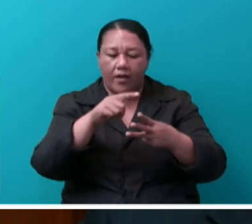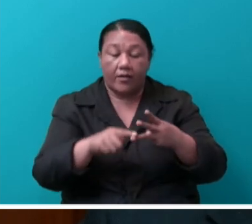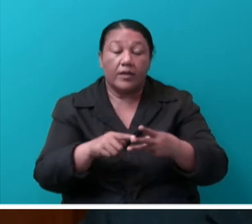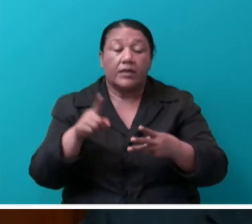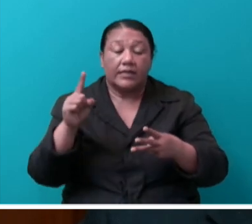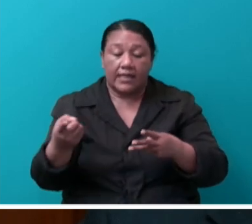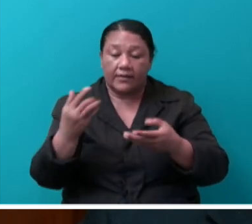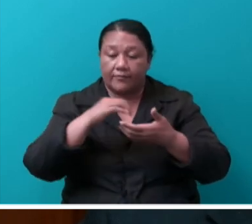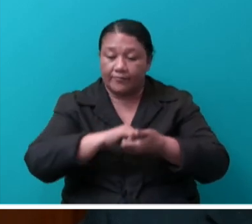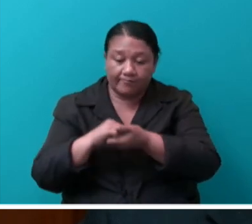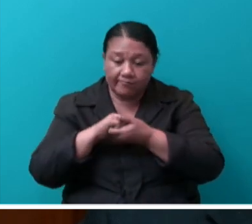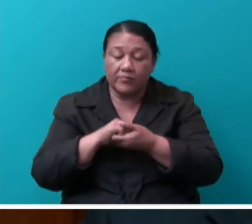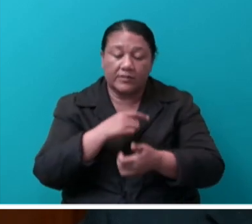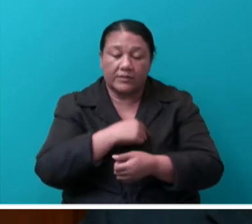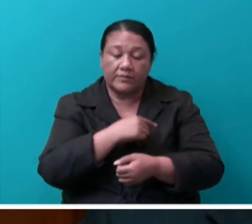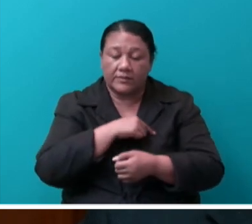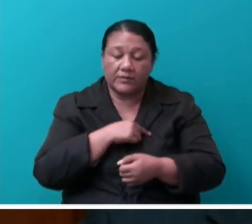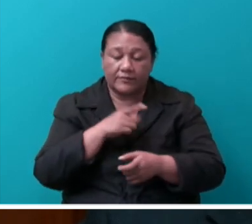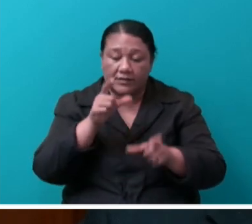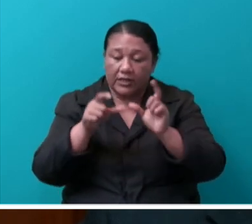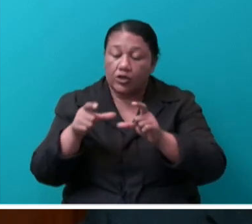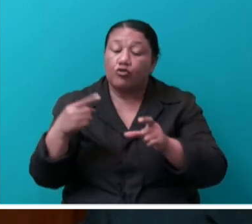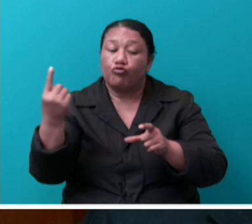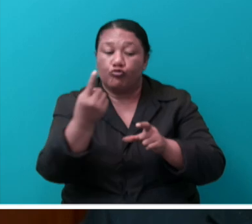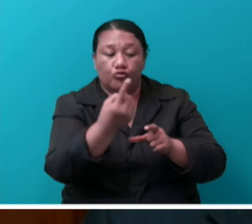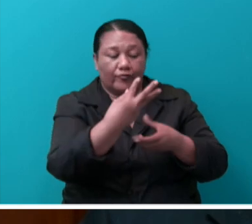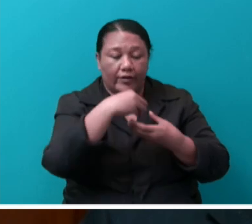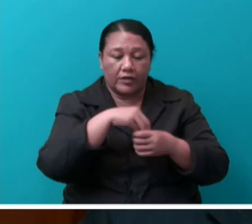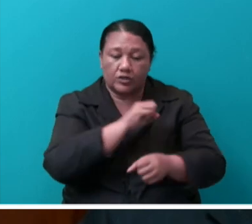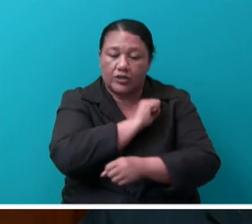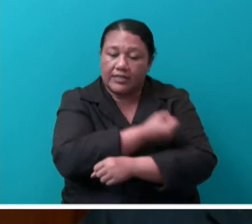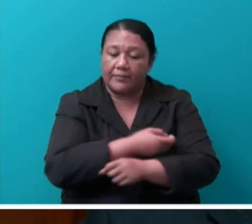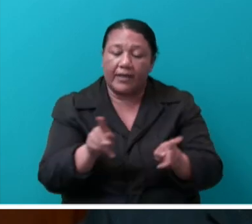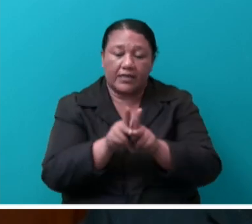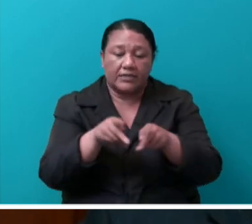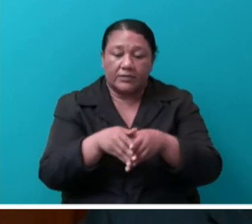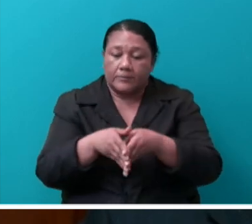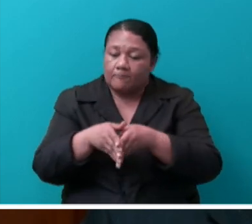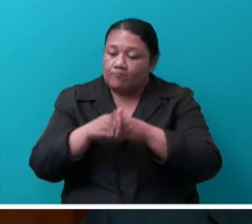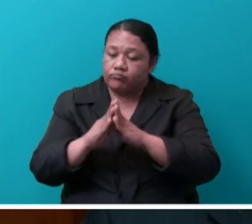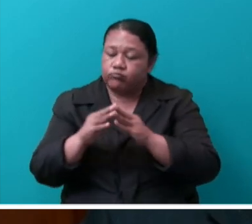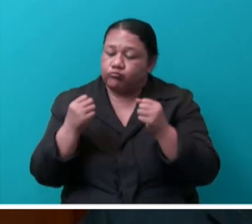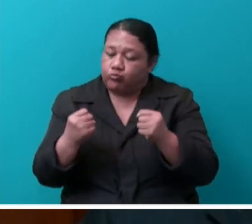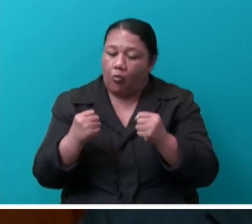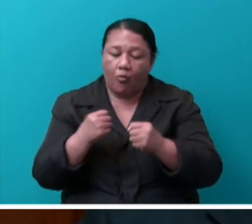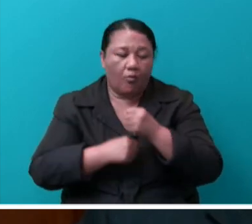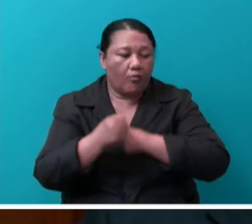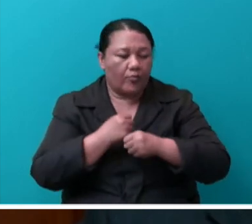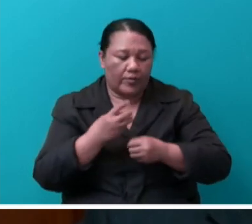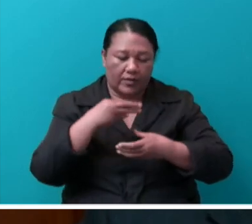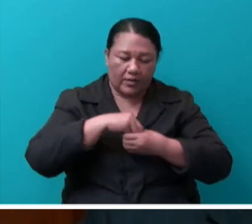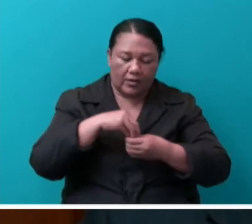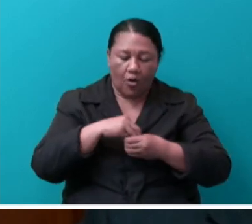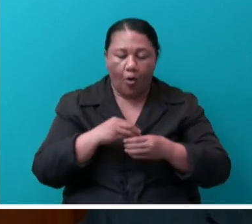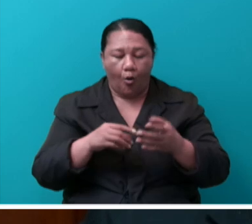our partners and stakeholders and will involve strengthening partnerships with our organizations like UNFPA,